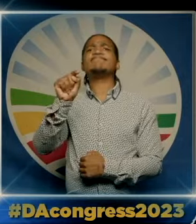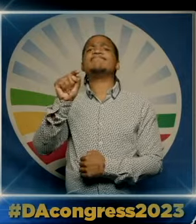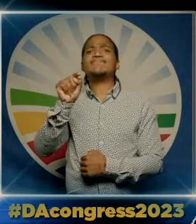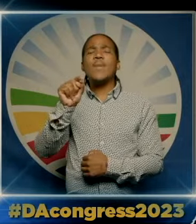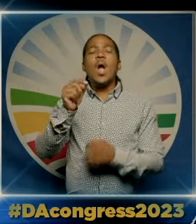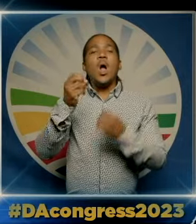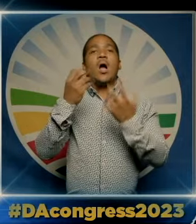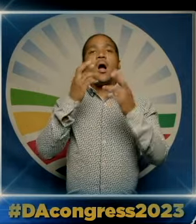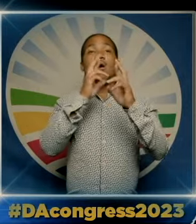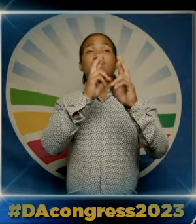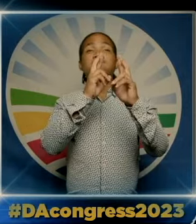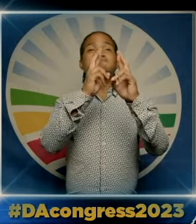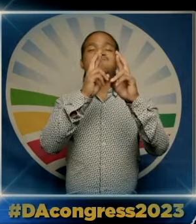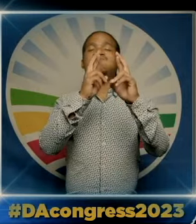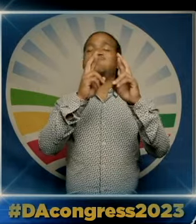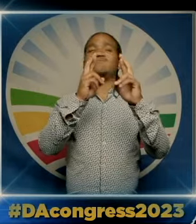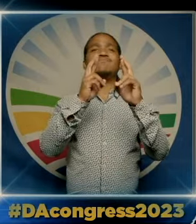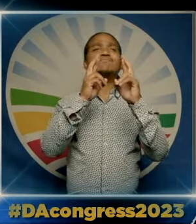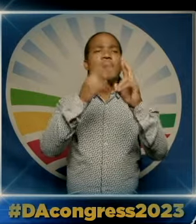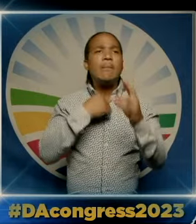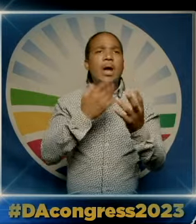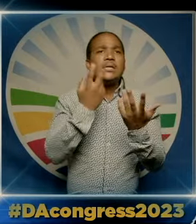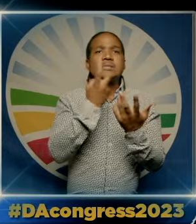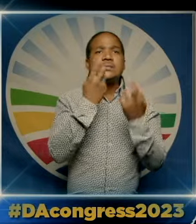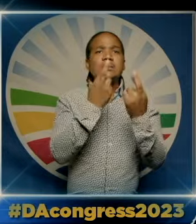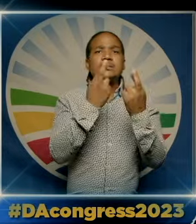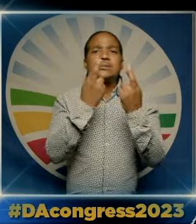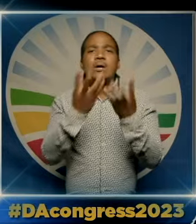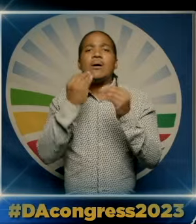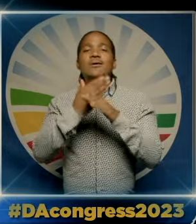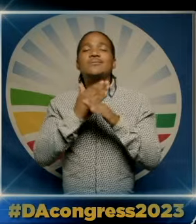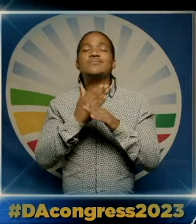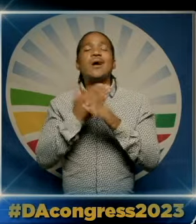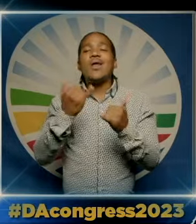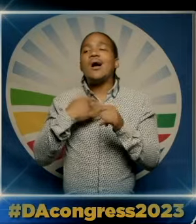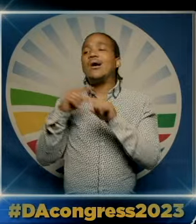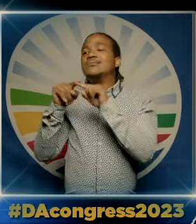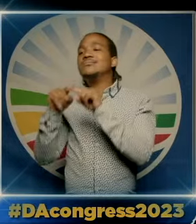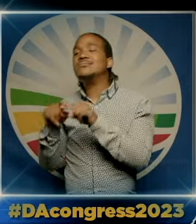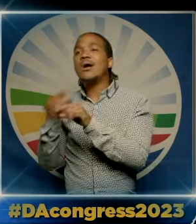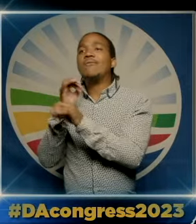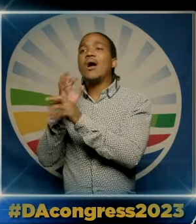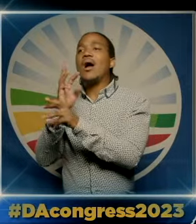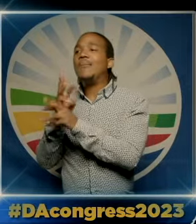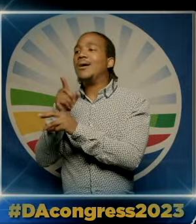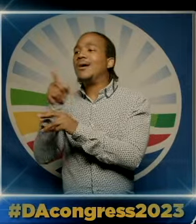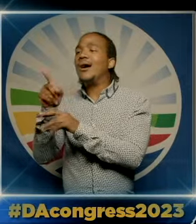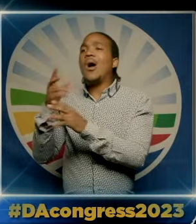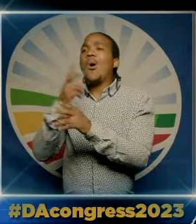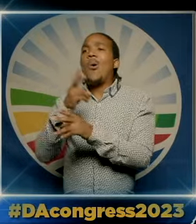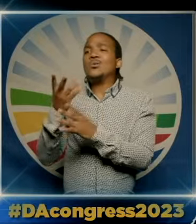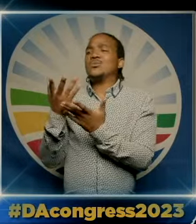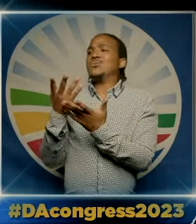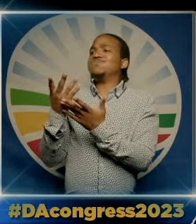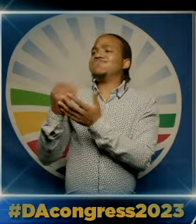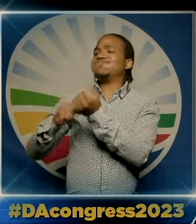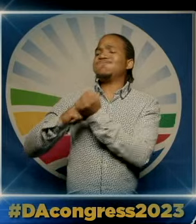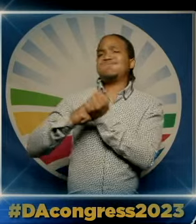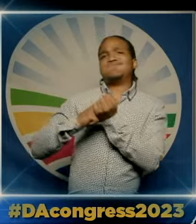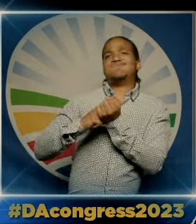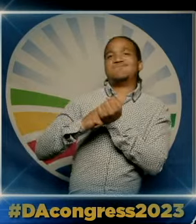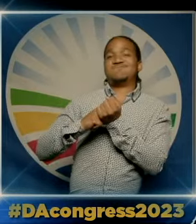any hope of finding work, who rely solely on their parents' old age grant for their basic needs. This